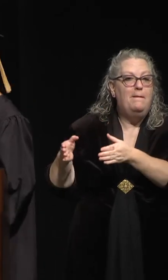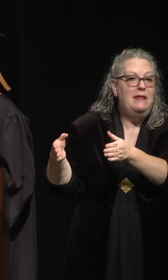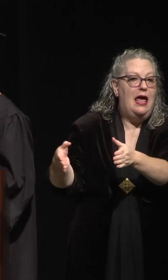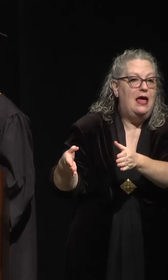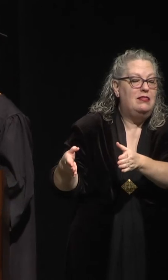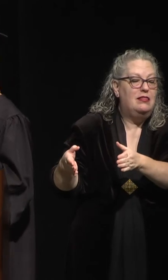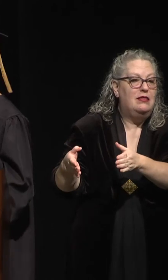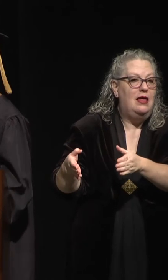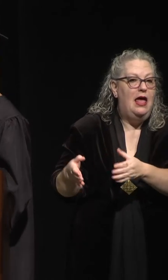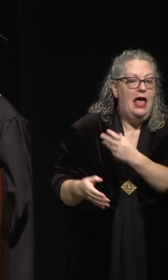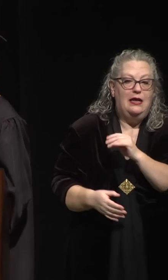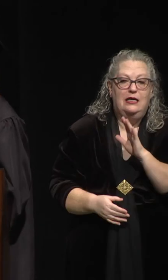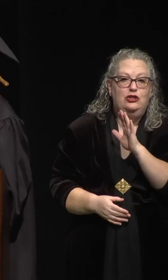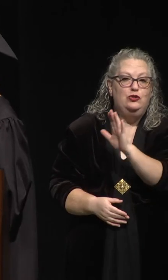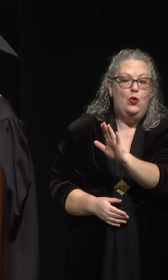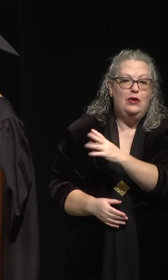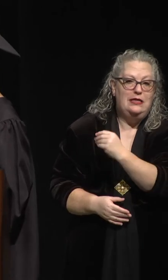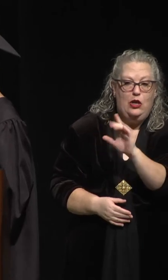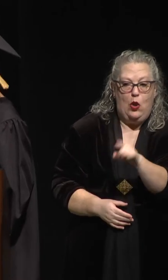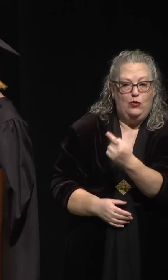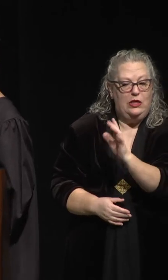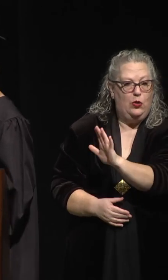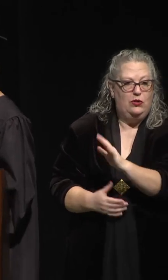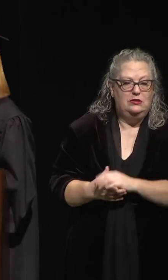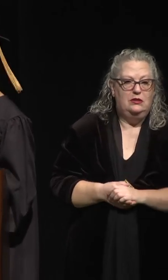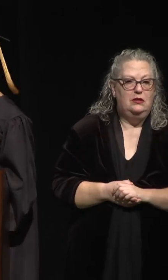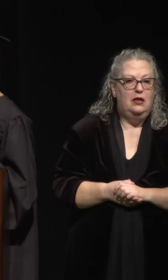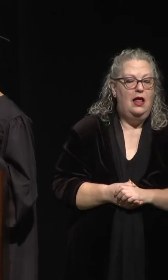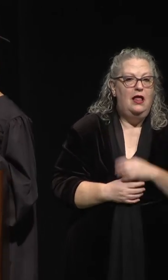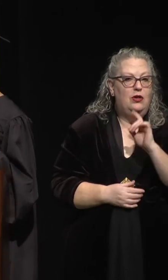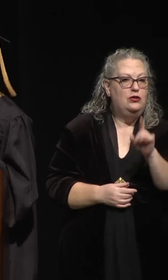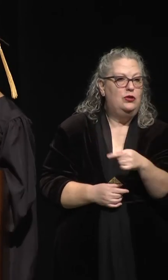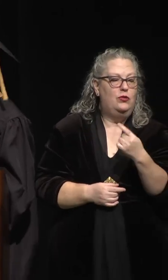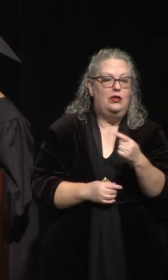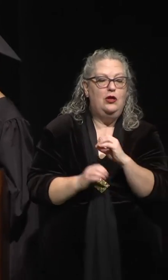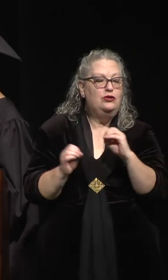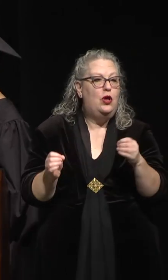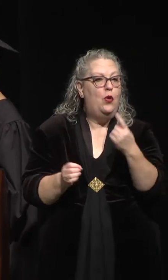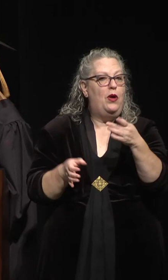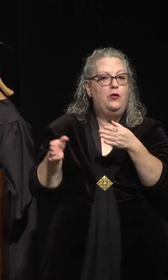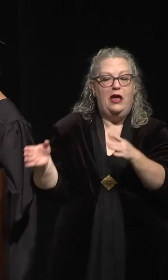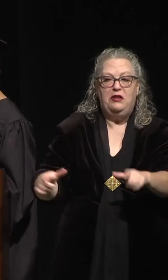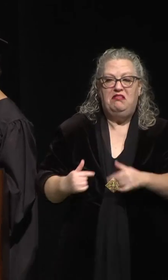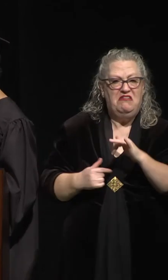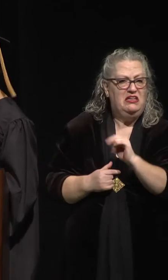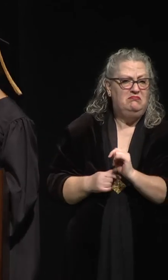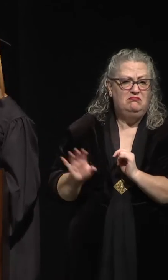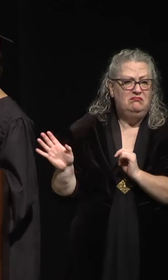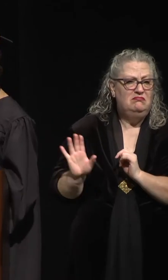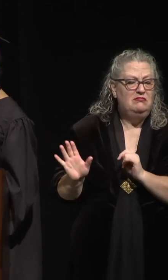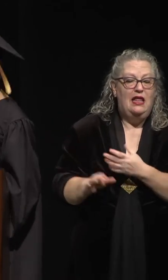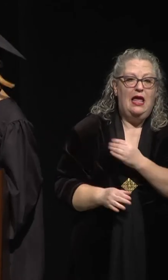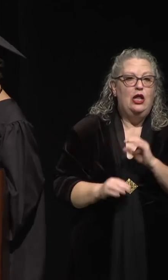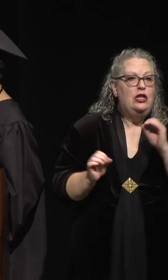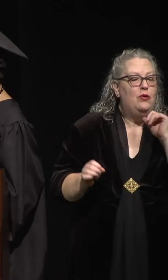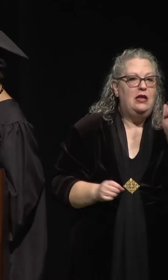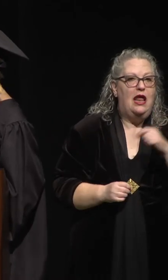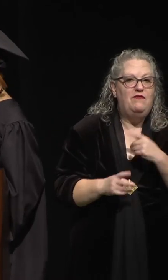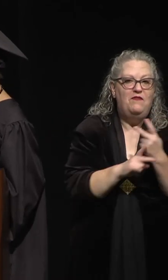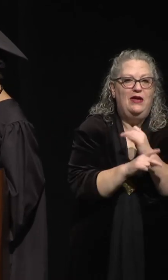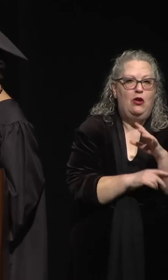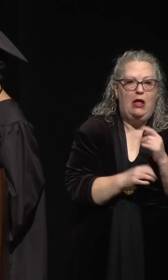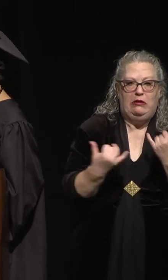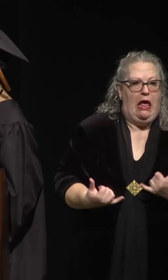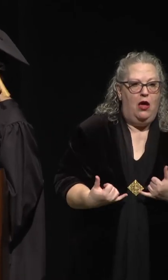path, and it is yours and only yours. There's no one way to live it, and there's no need to have it figured